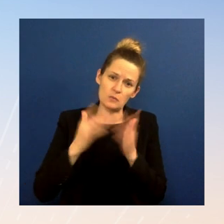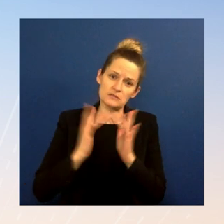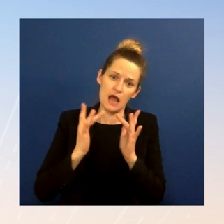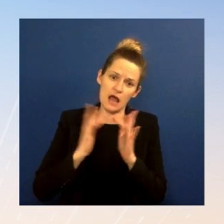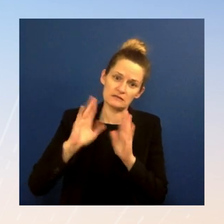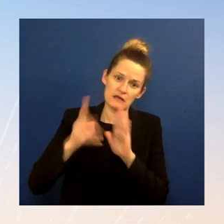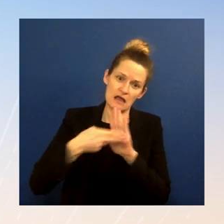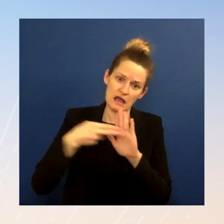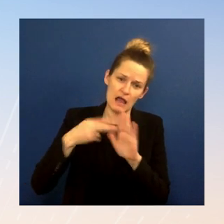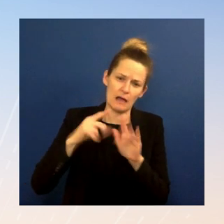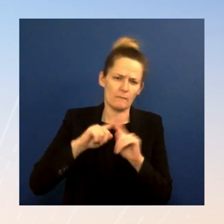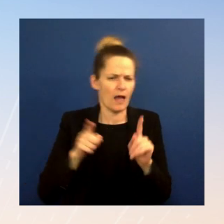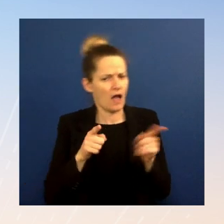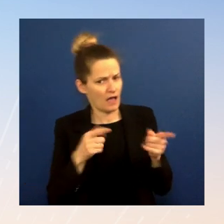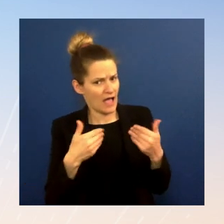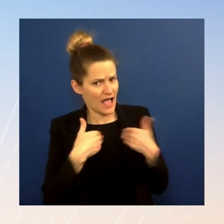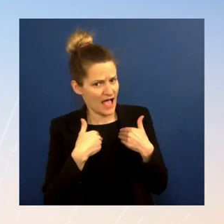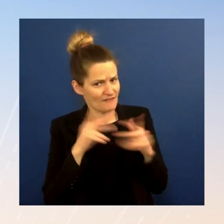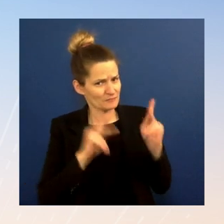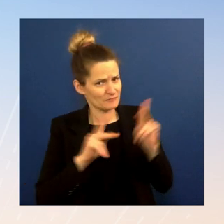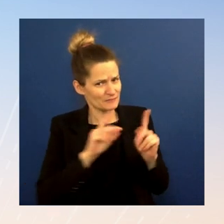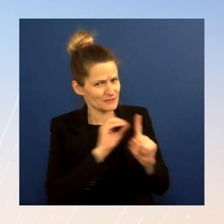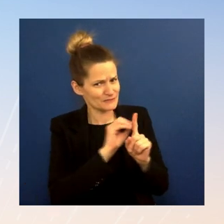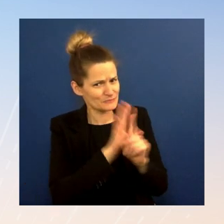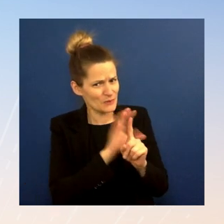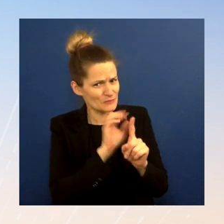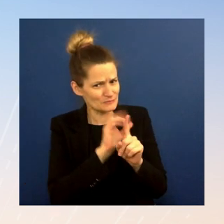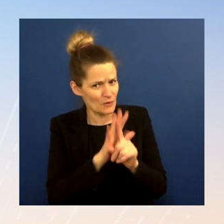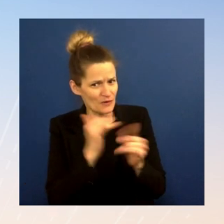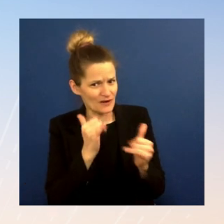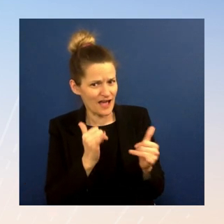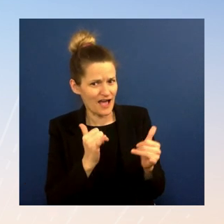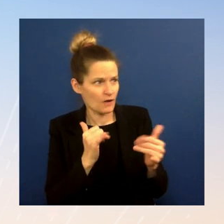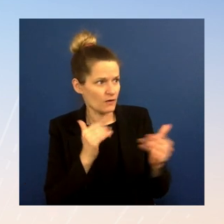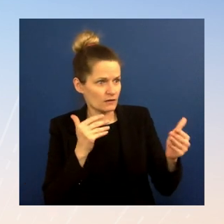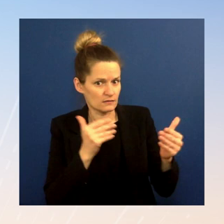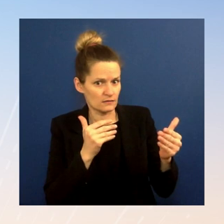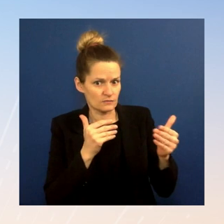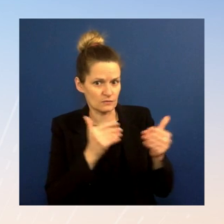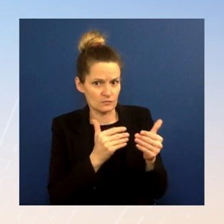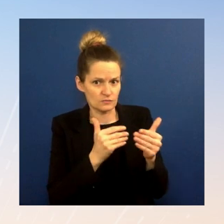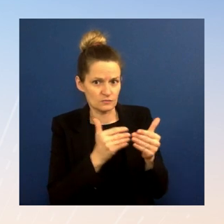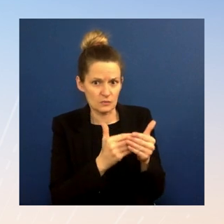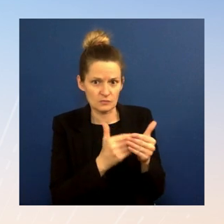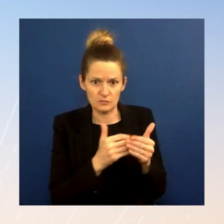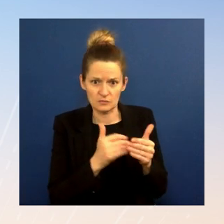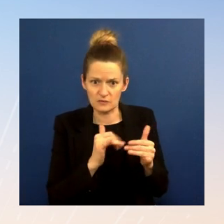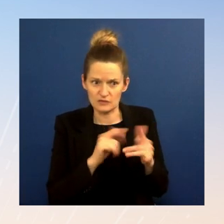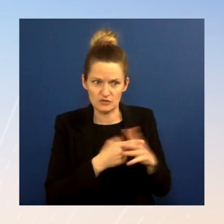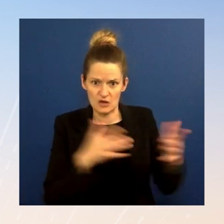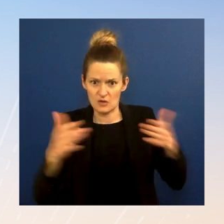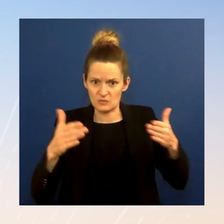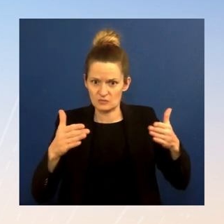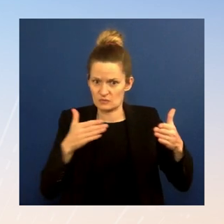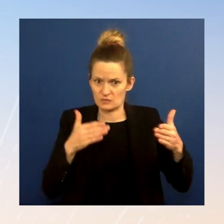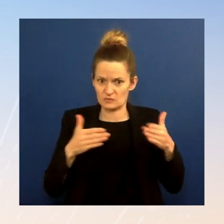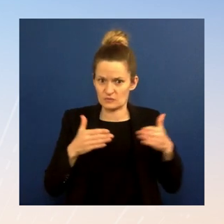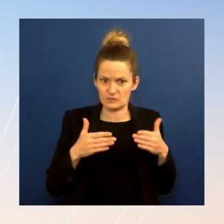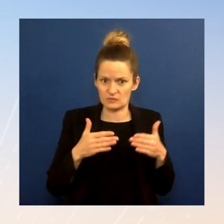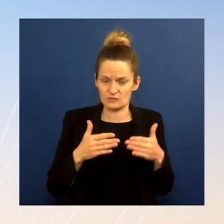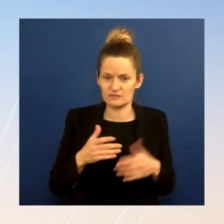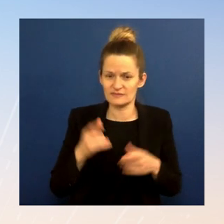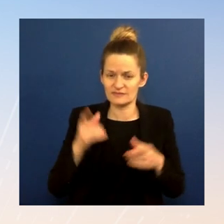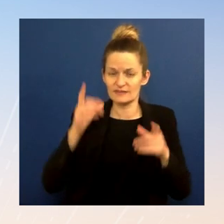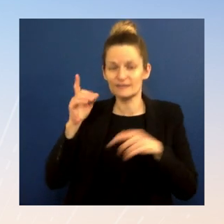getting into that bubble around the President. Now, this is something that people around the country are dealing with on a daily basis, where they don't have the same sort of precautions that are here. So, you